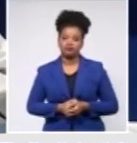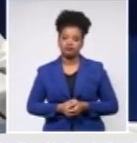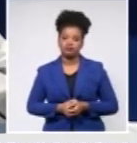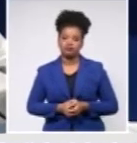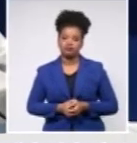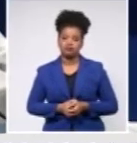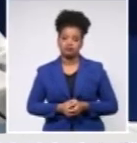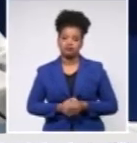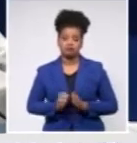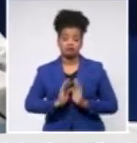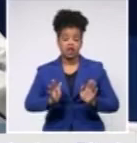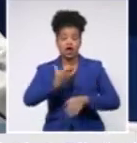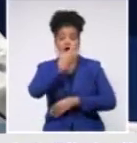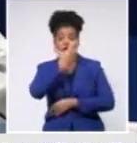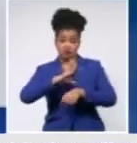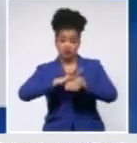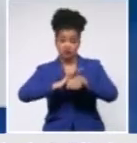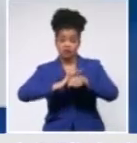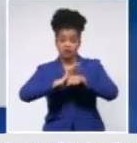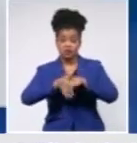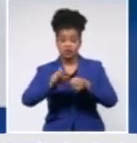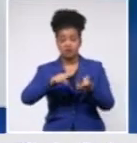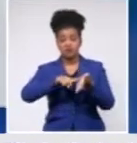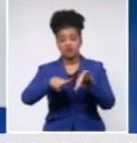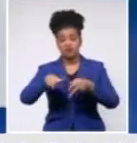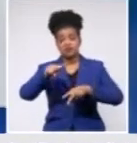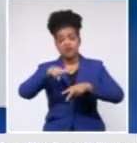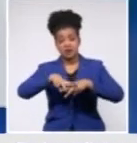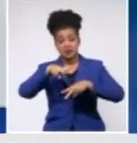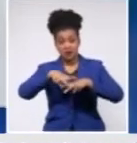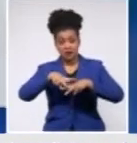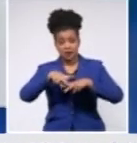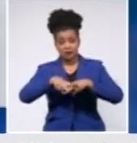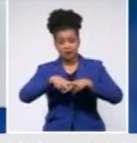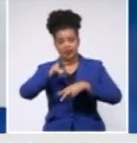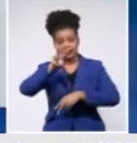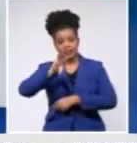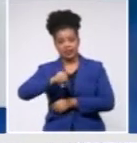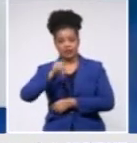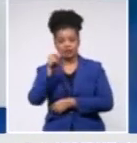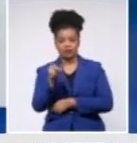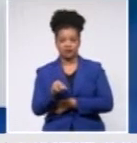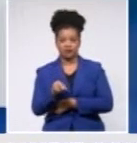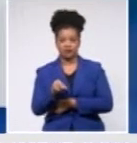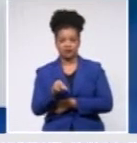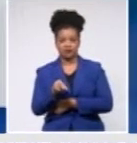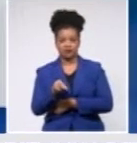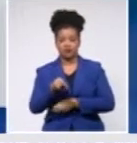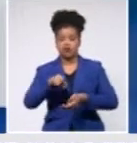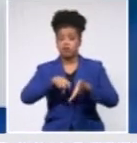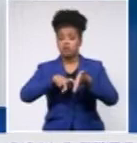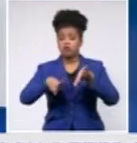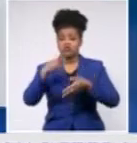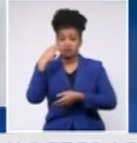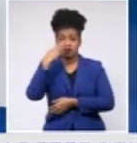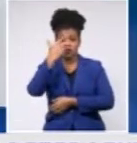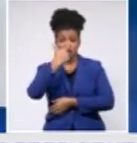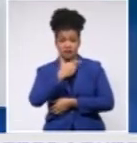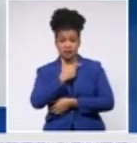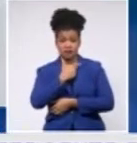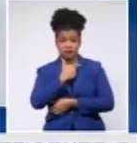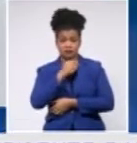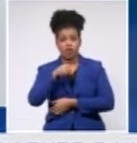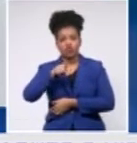cases diagnosed yesterday, 30 belong to Havana, 12 to Ciego de Ávila, and 3